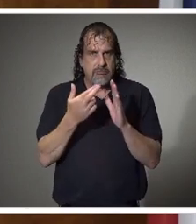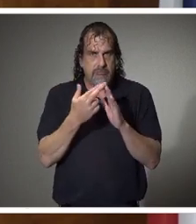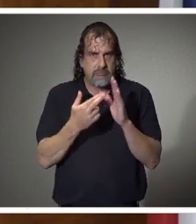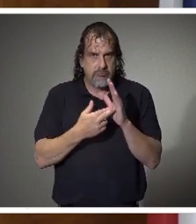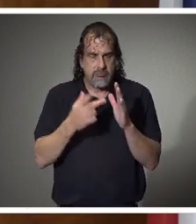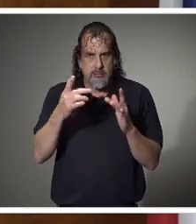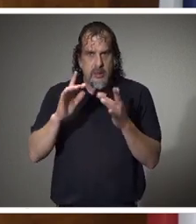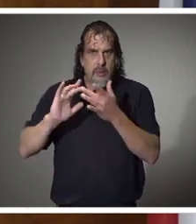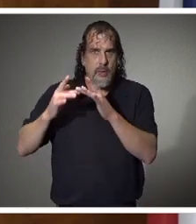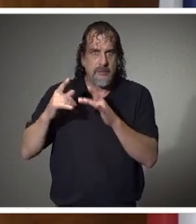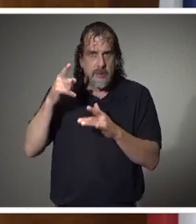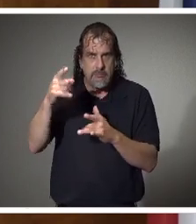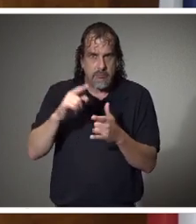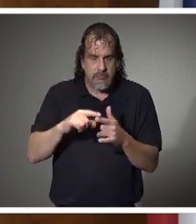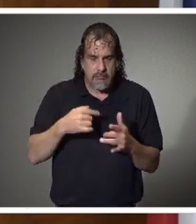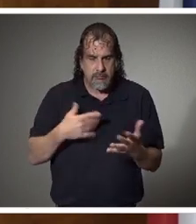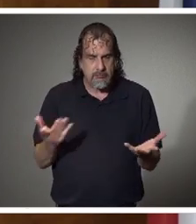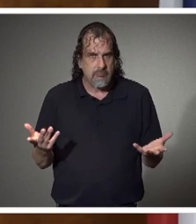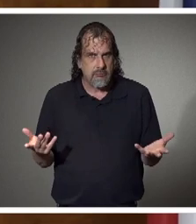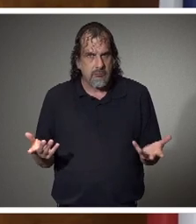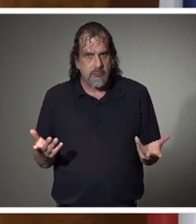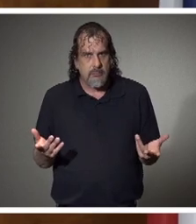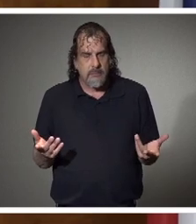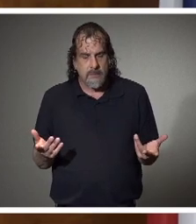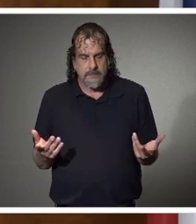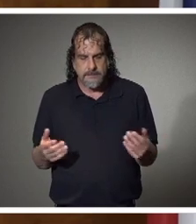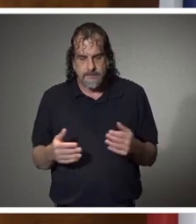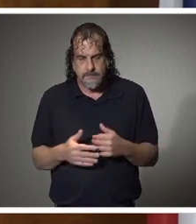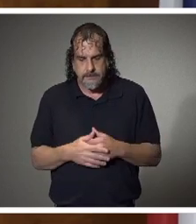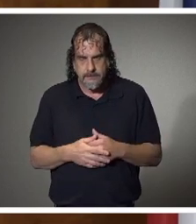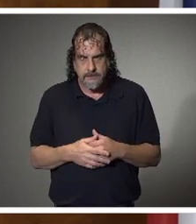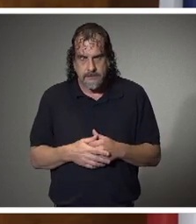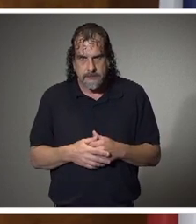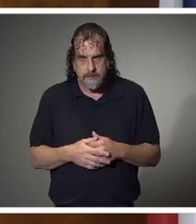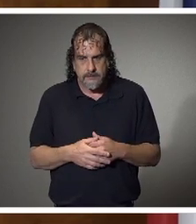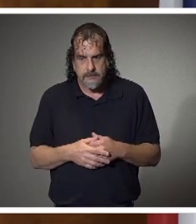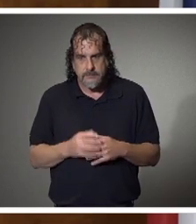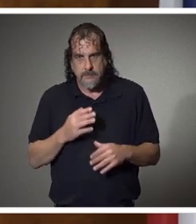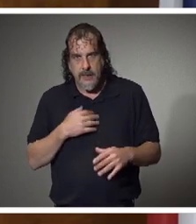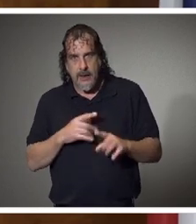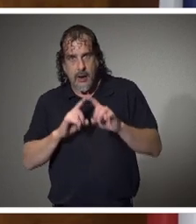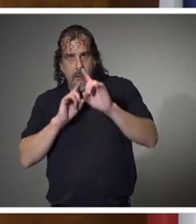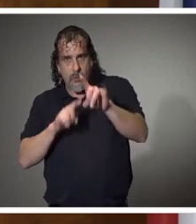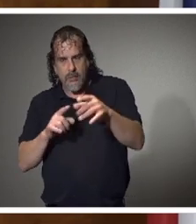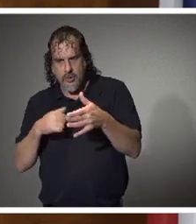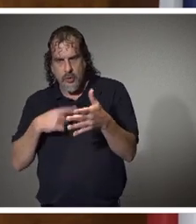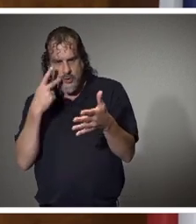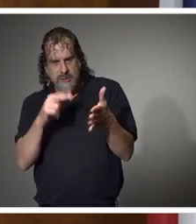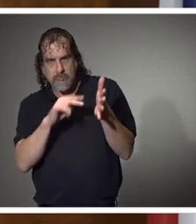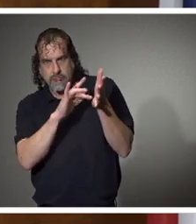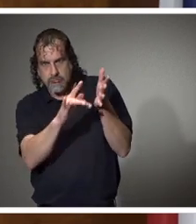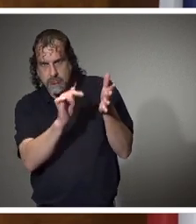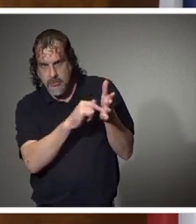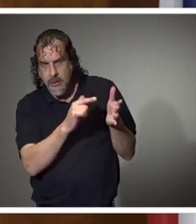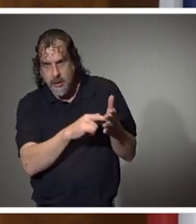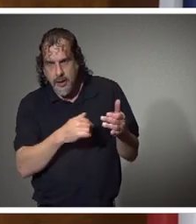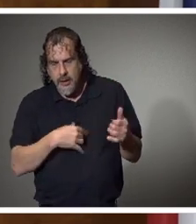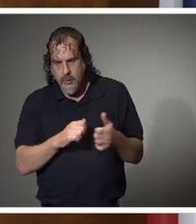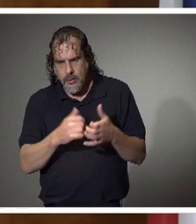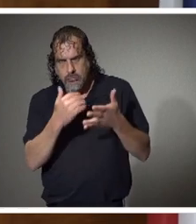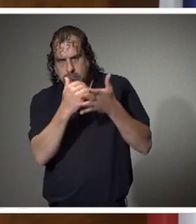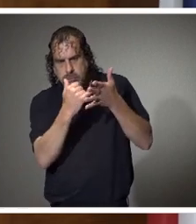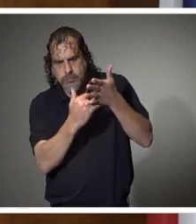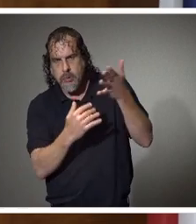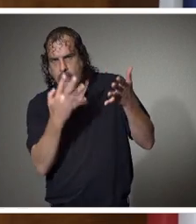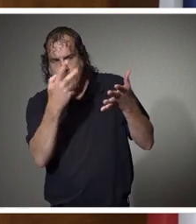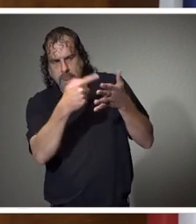website on the in the actual order once you get a copy of that. And then we go in and we list four or five other things that